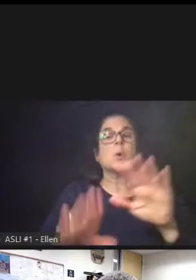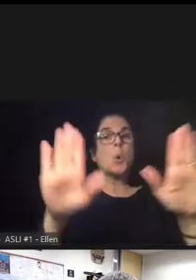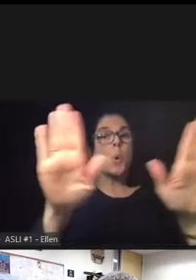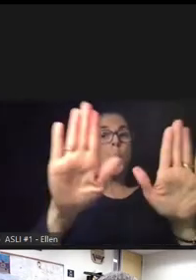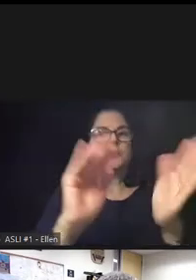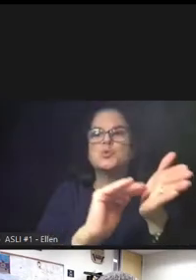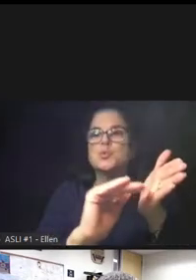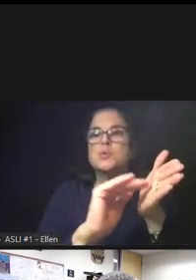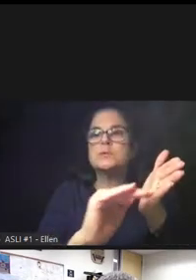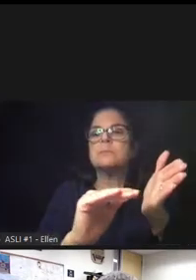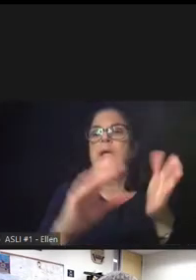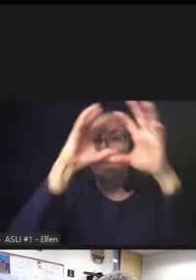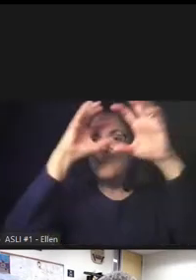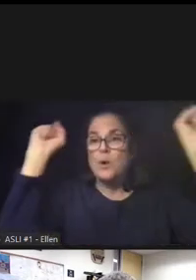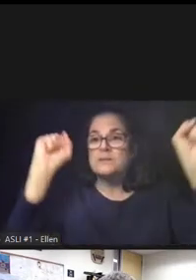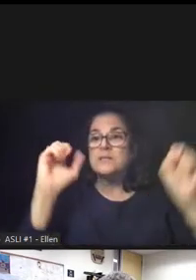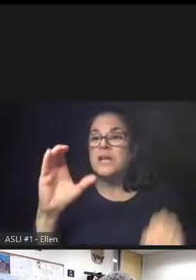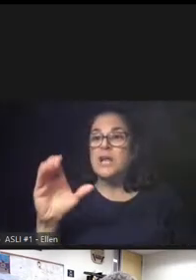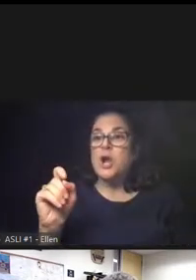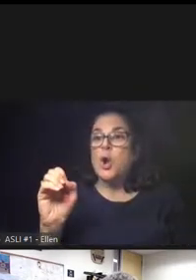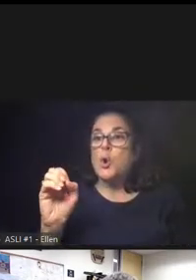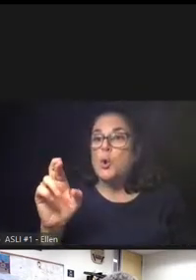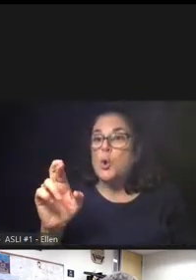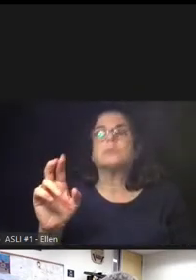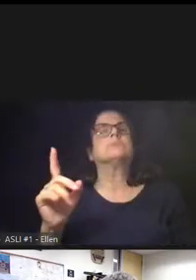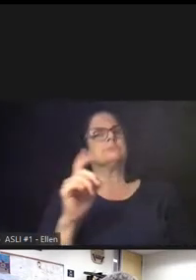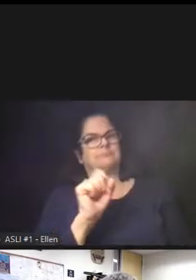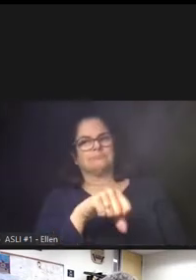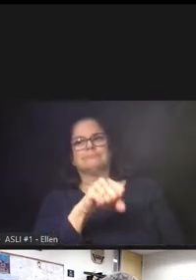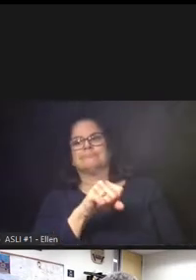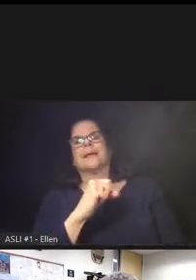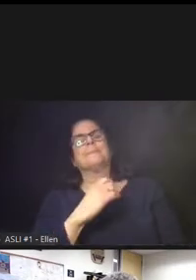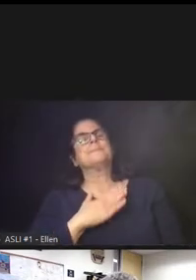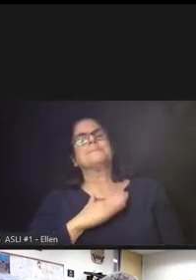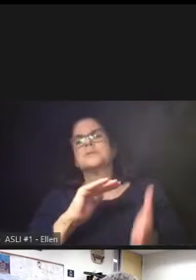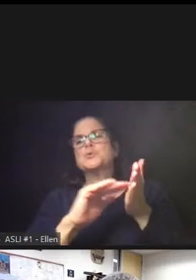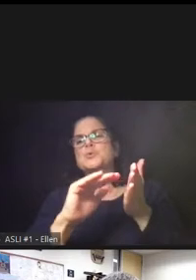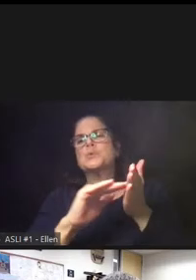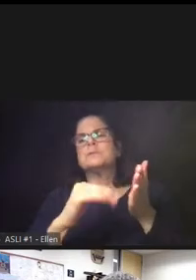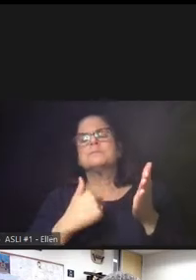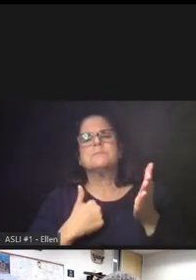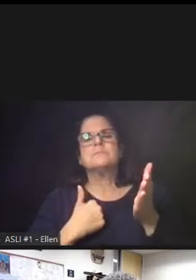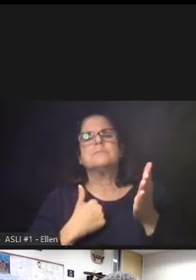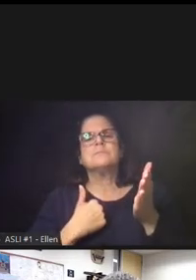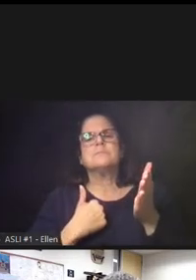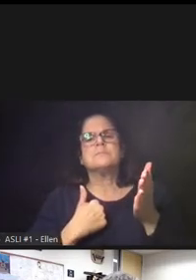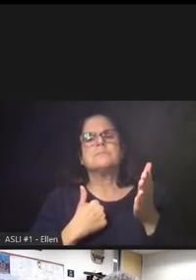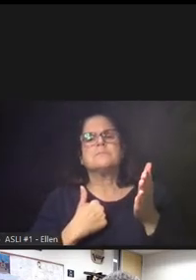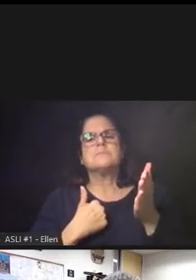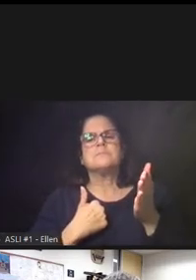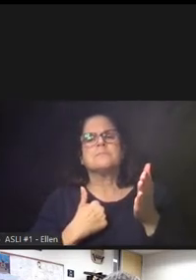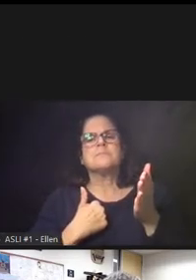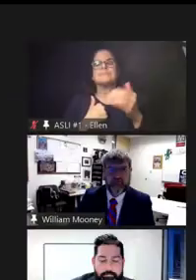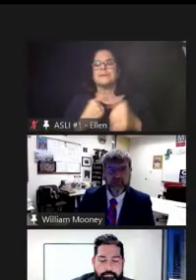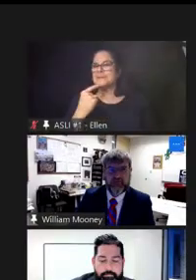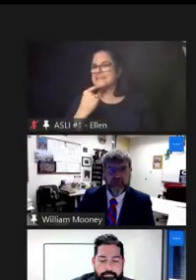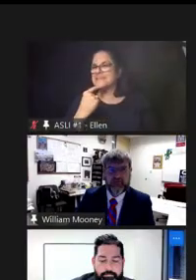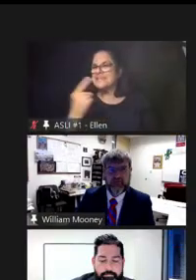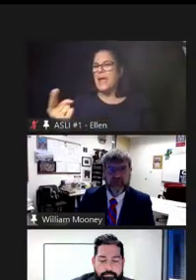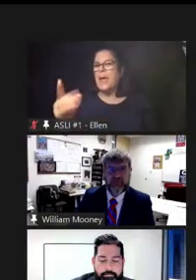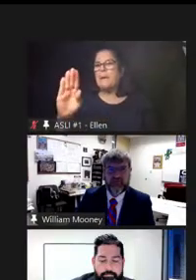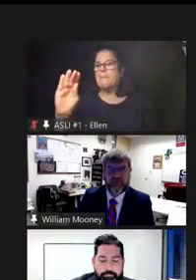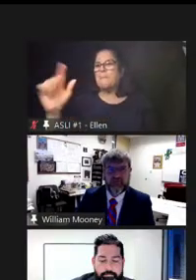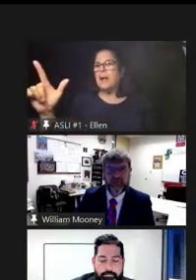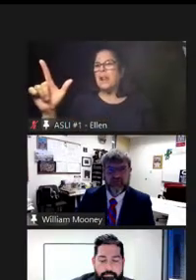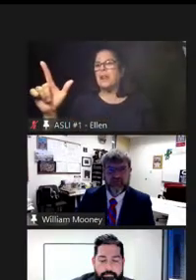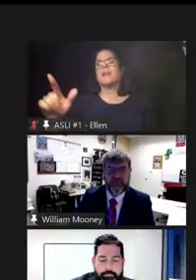think President Carter wants to say something. I'm sorry. I didn't realize my mic was off. I'm probably going to say something that Bill was getting ready to say. I